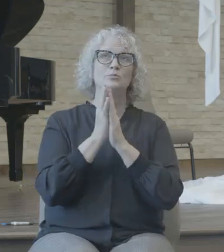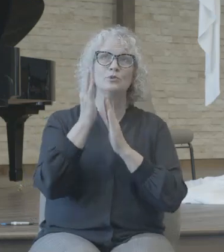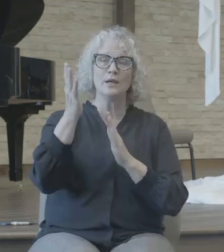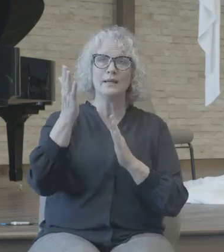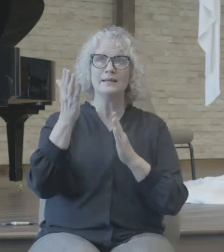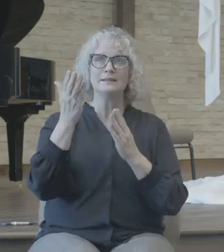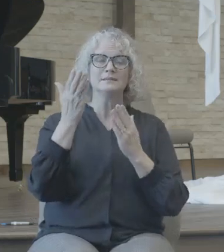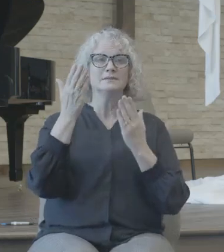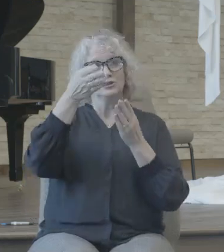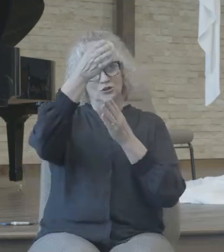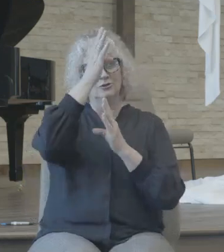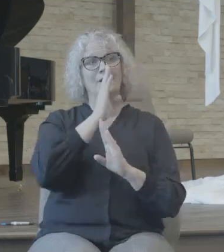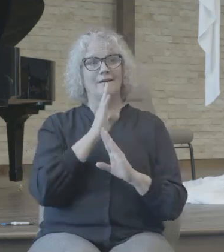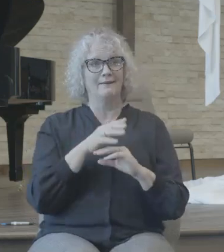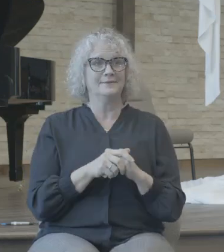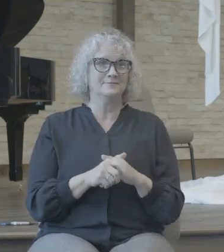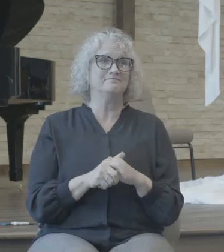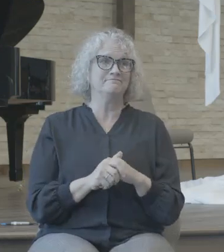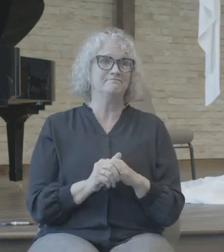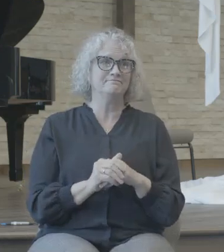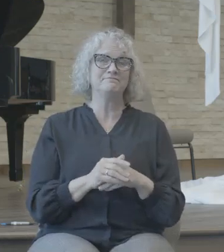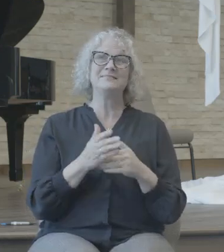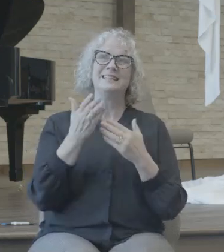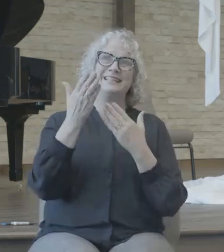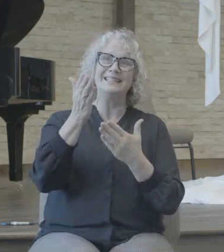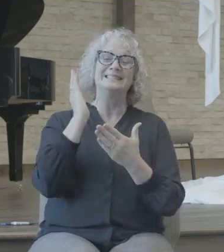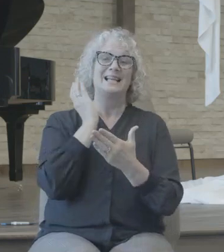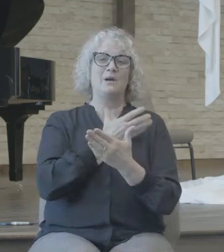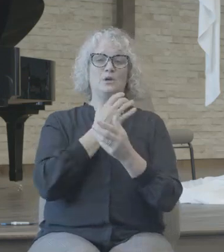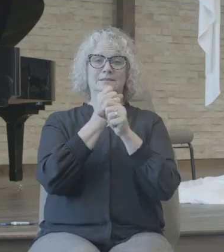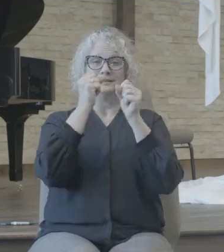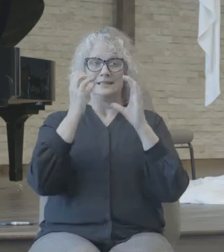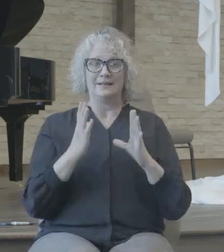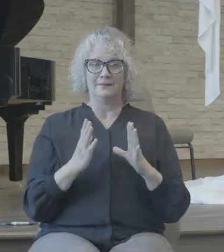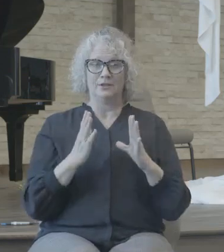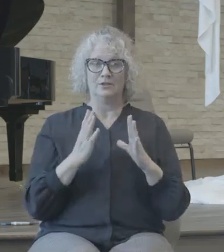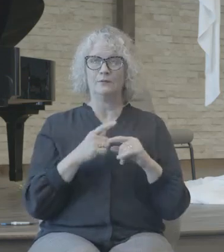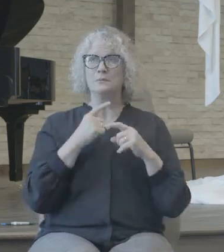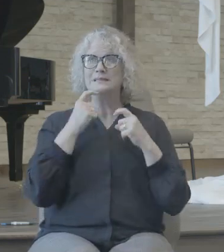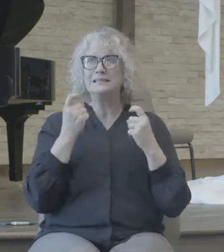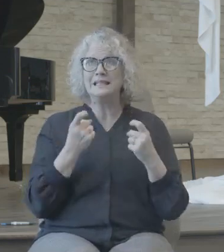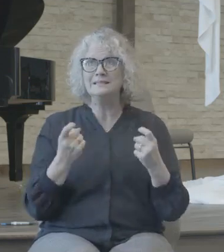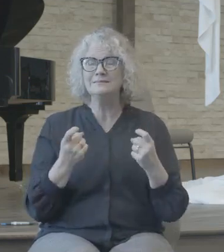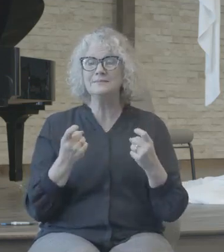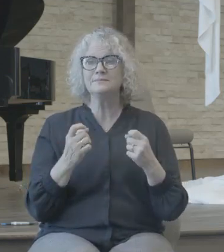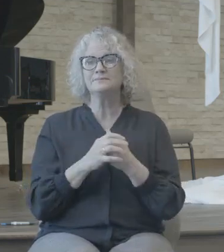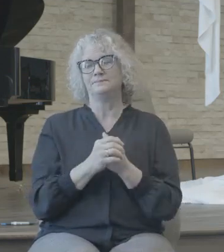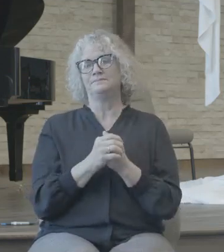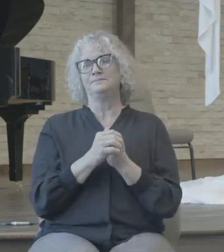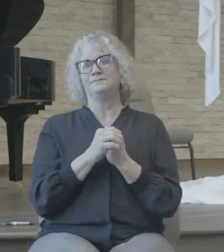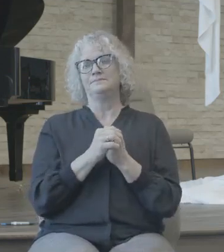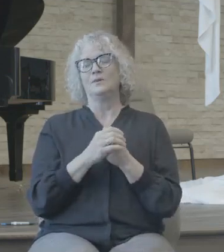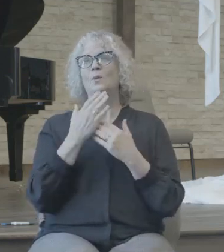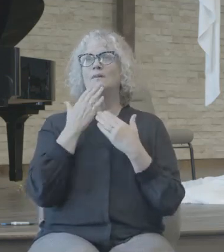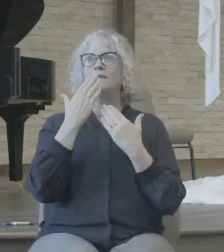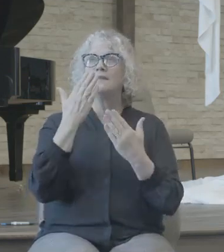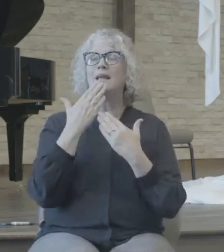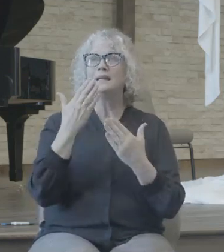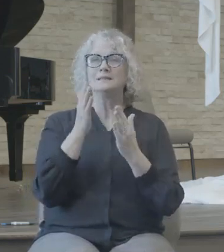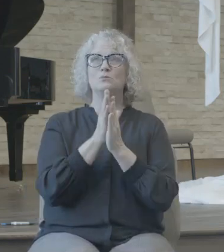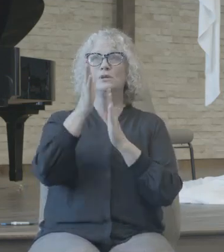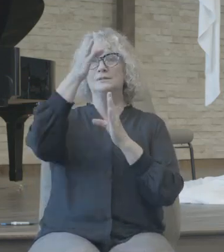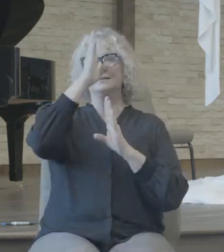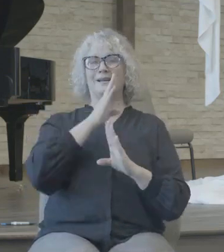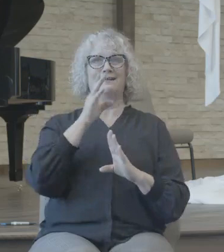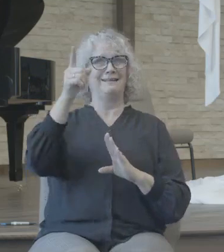God because He is our Savior from sin. We give our thanks and praise to God because He's the one who's